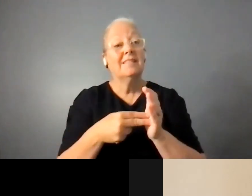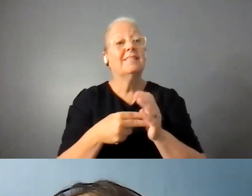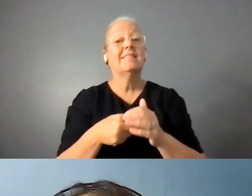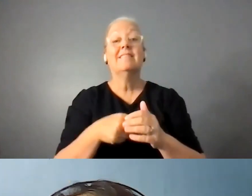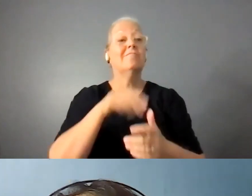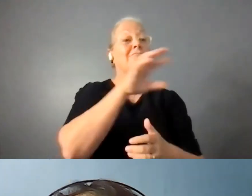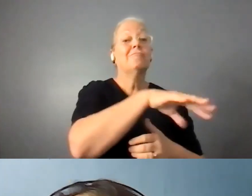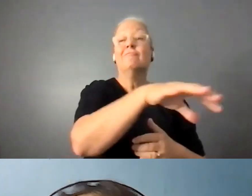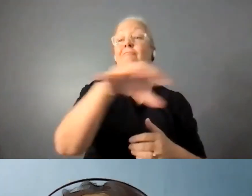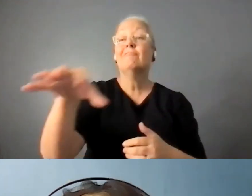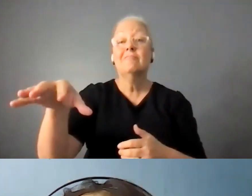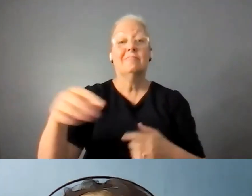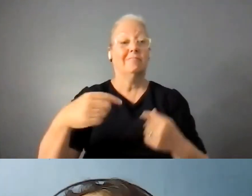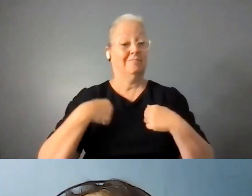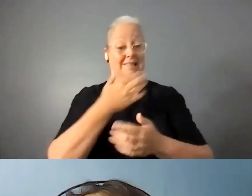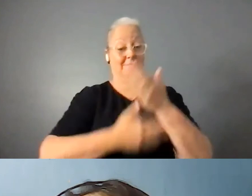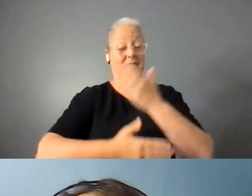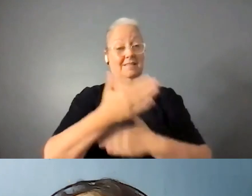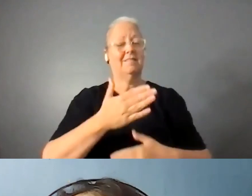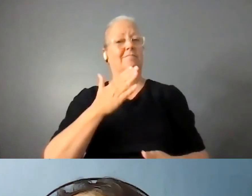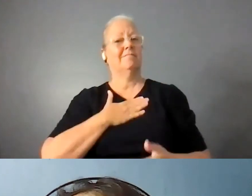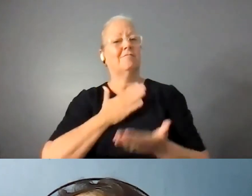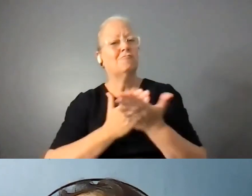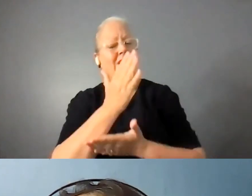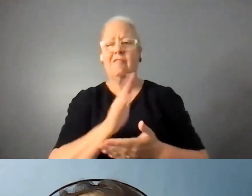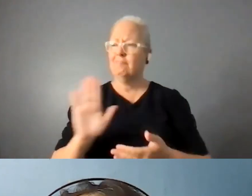right. It's a right,